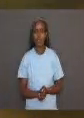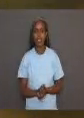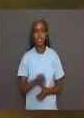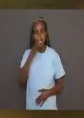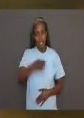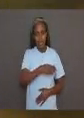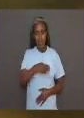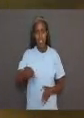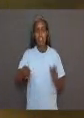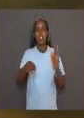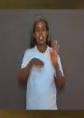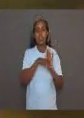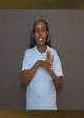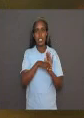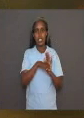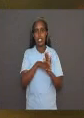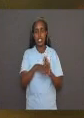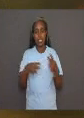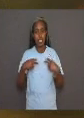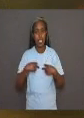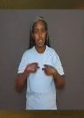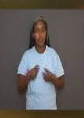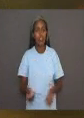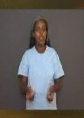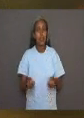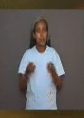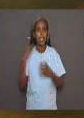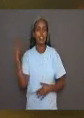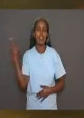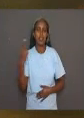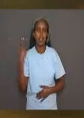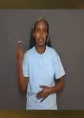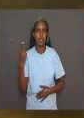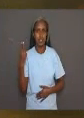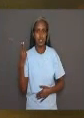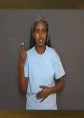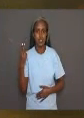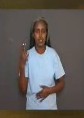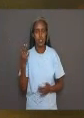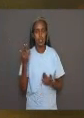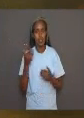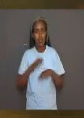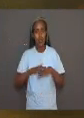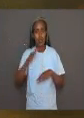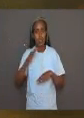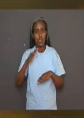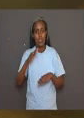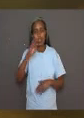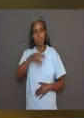Graphical representations have many advantages over